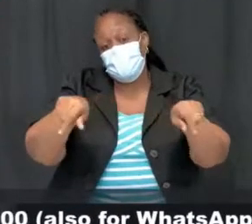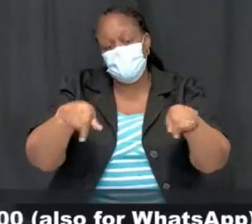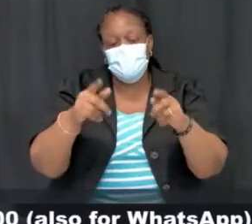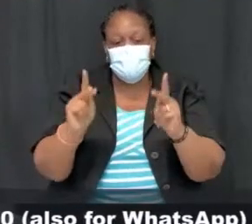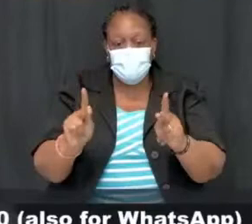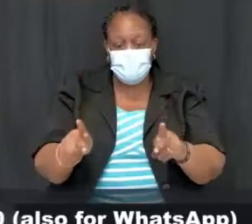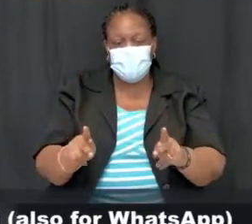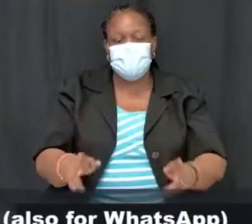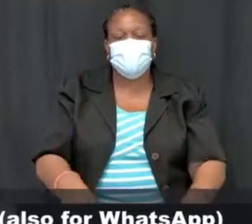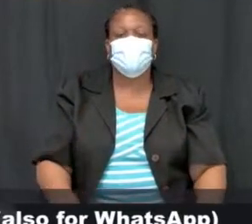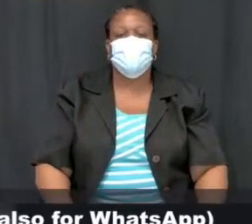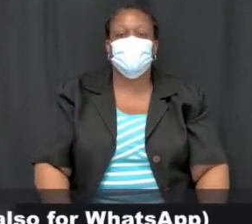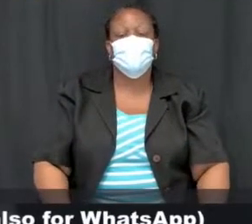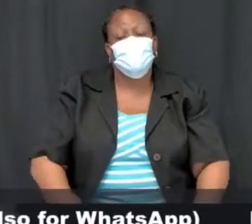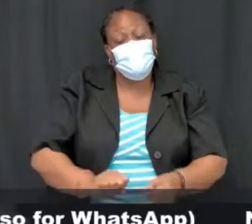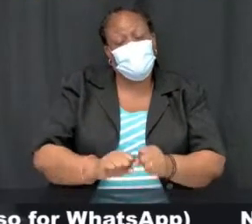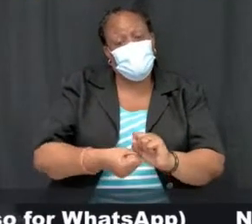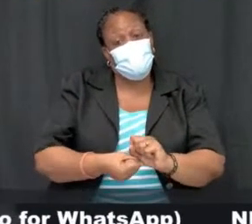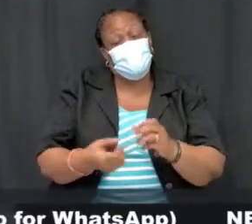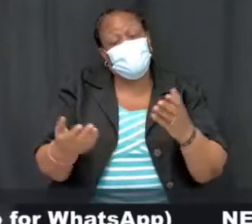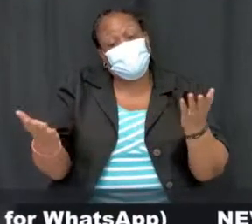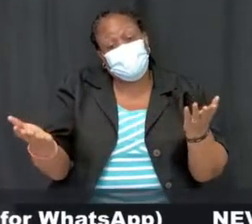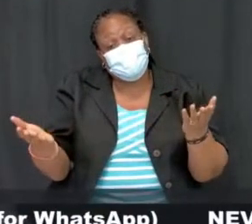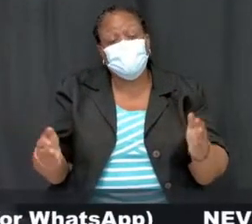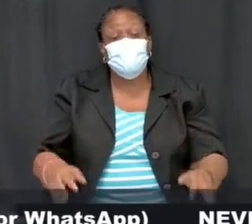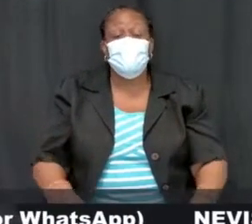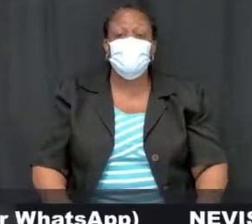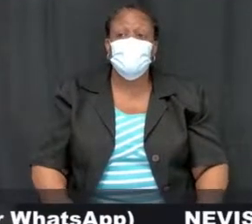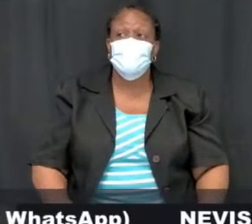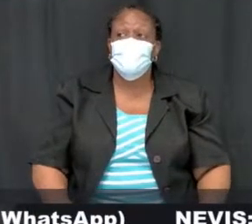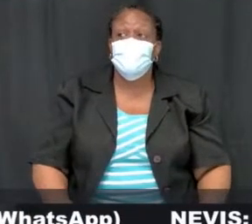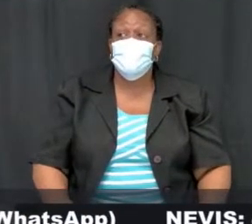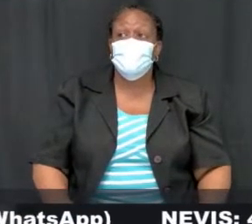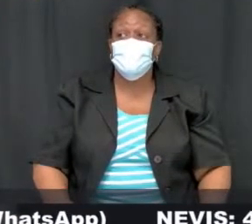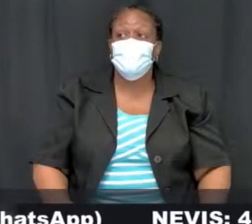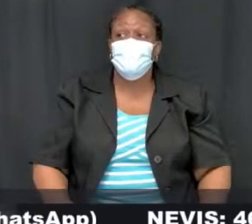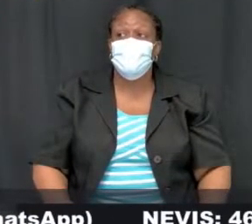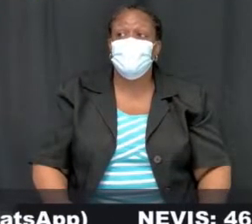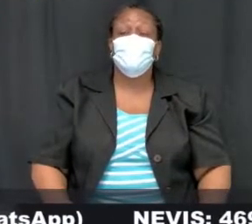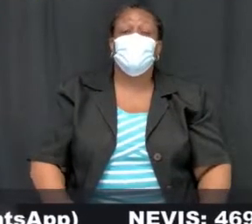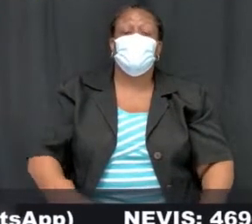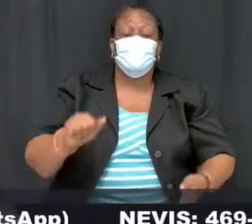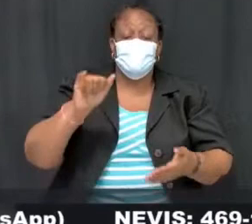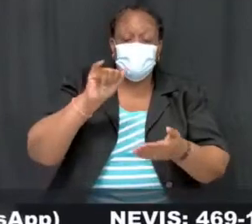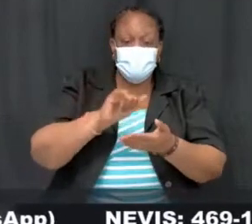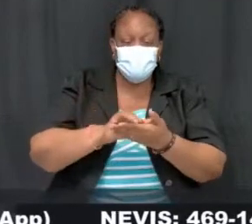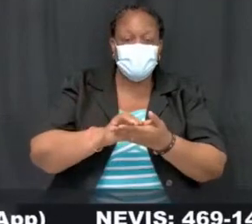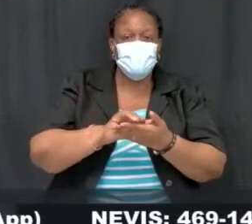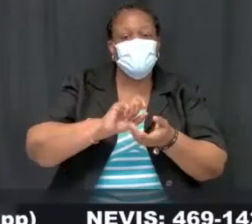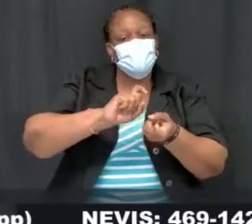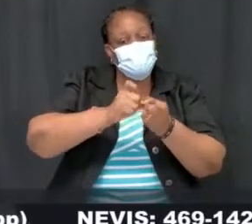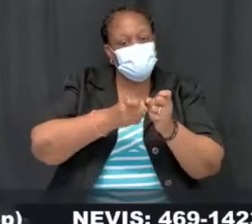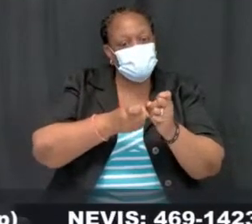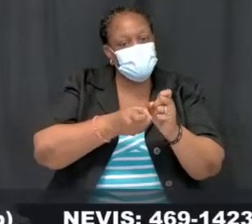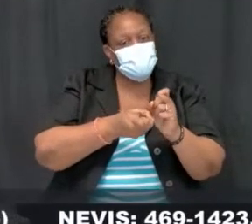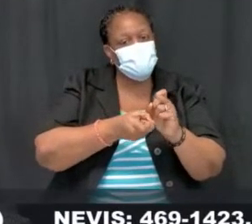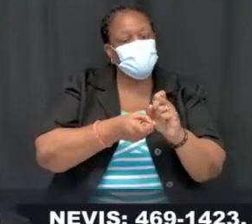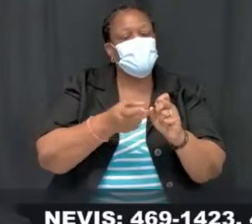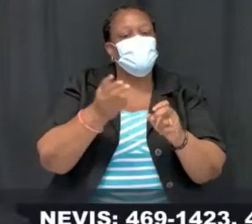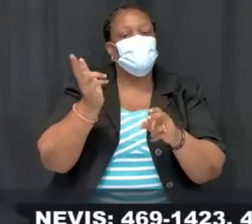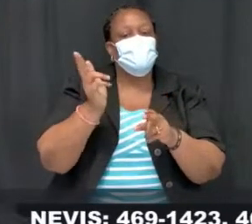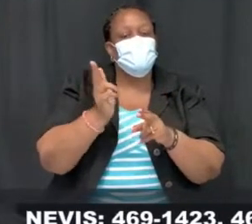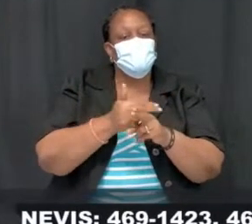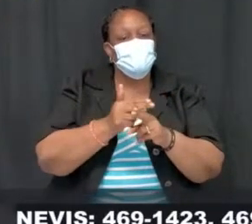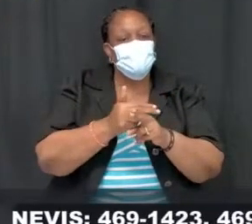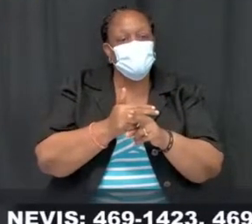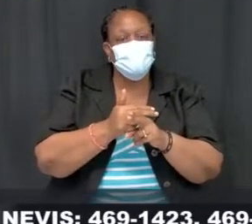whole concept of reaching herd immunity, it's changing, and I'm sure that you have been hearing me